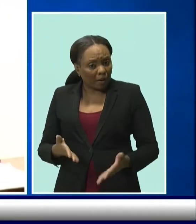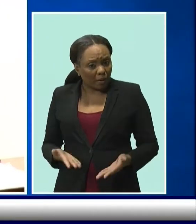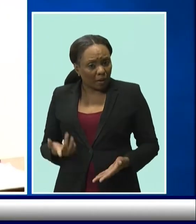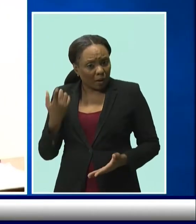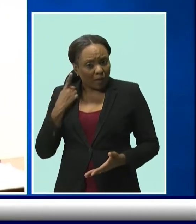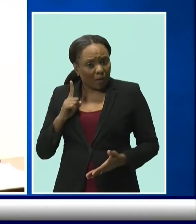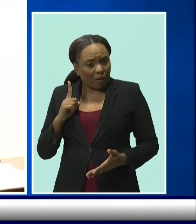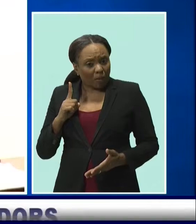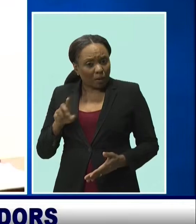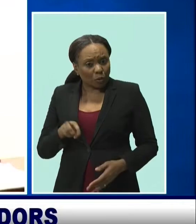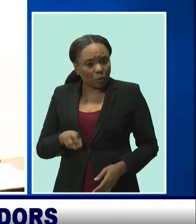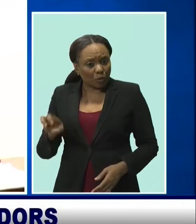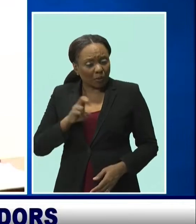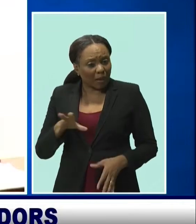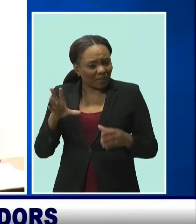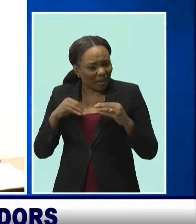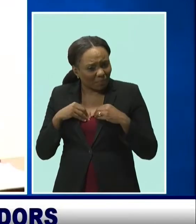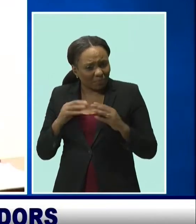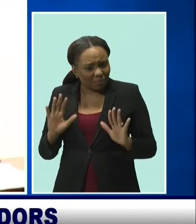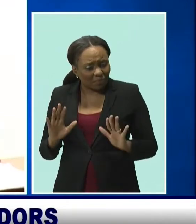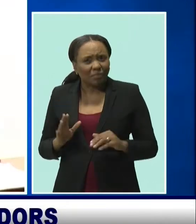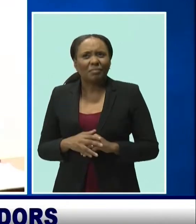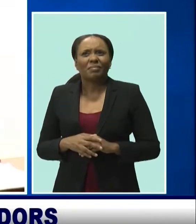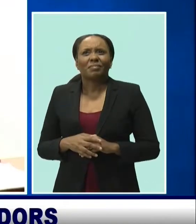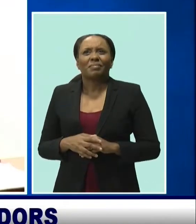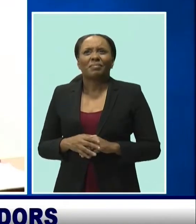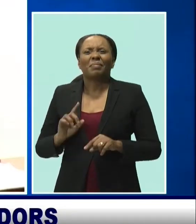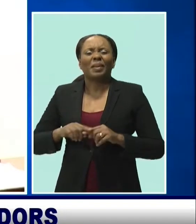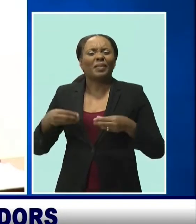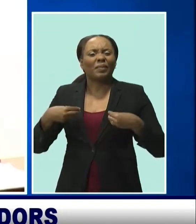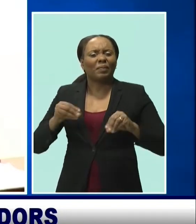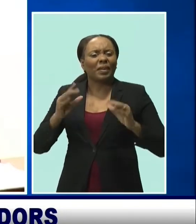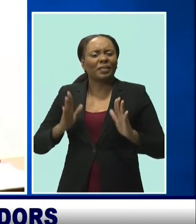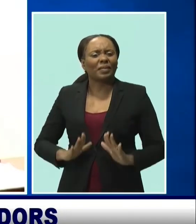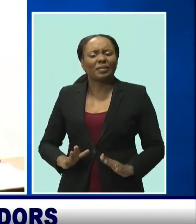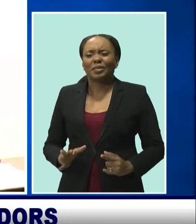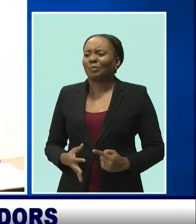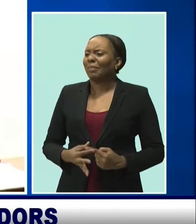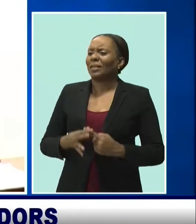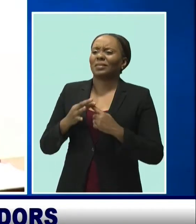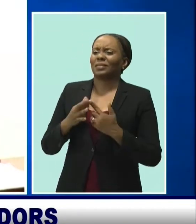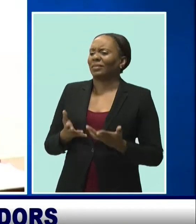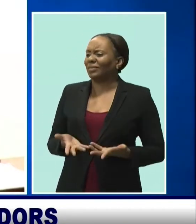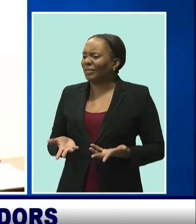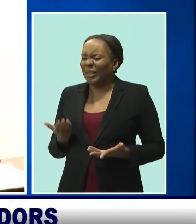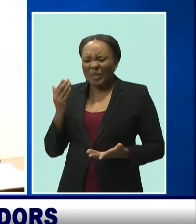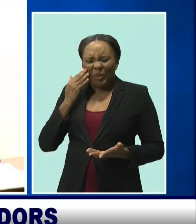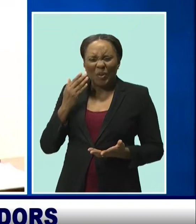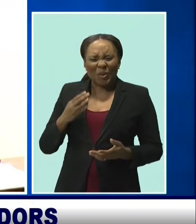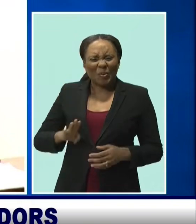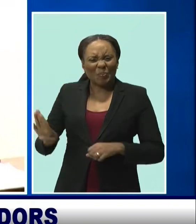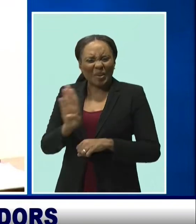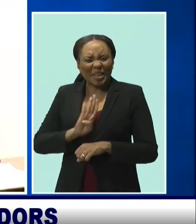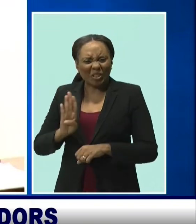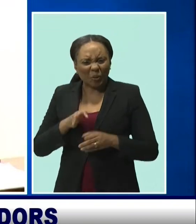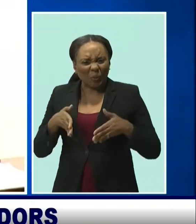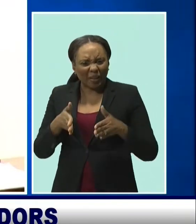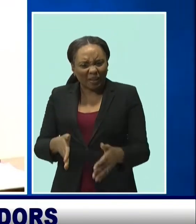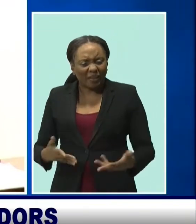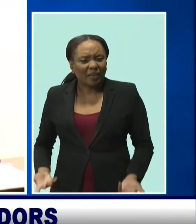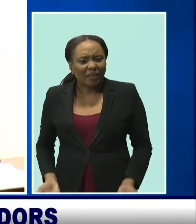tourist industry. And then you lose the uniqueness of our people because you want to make